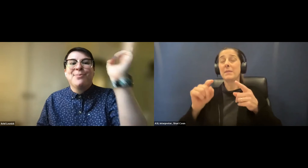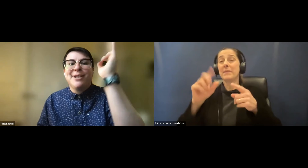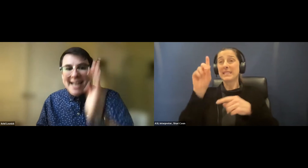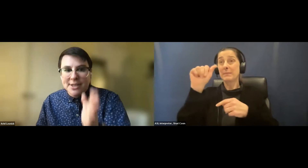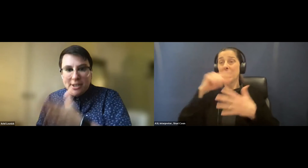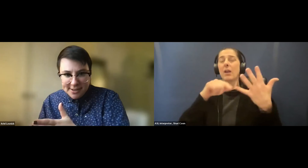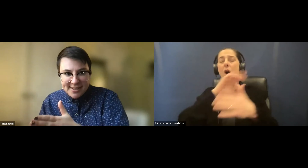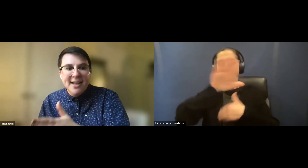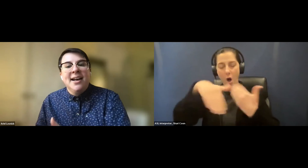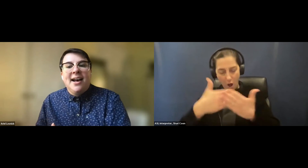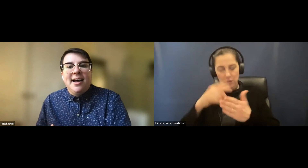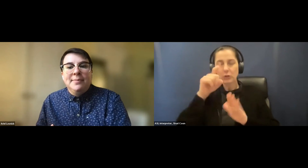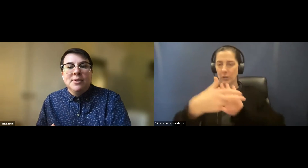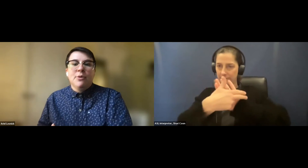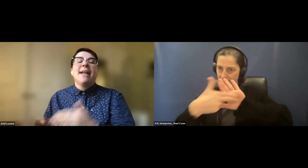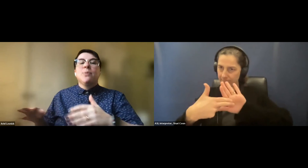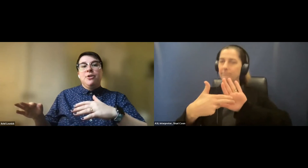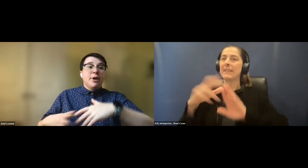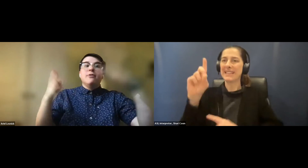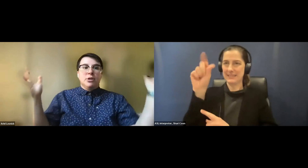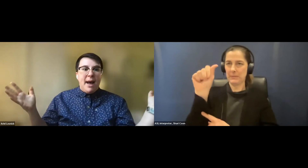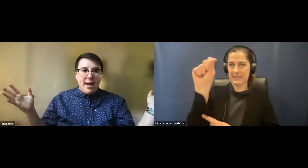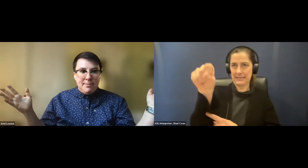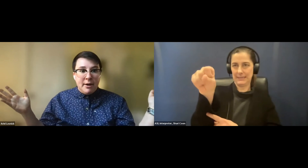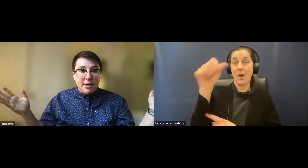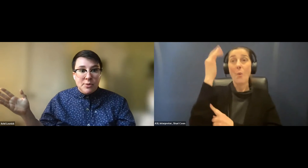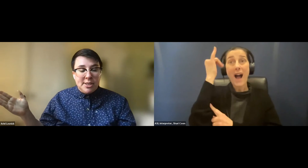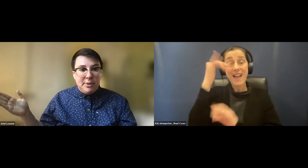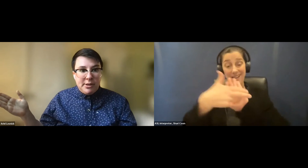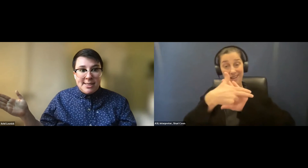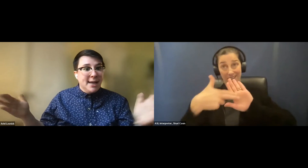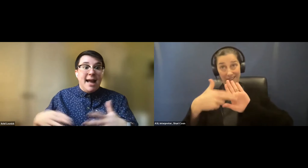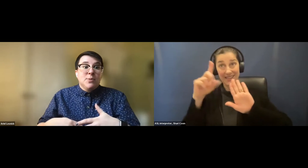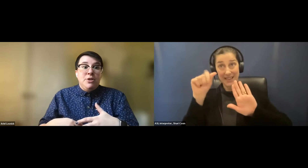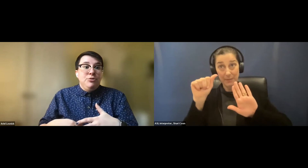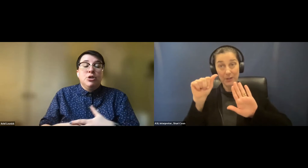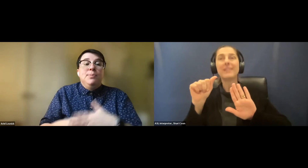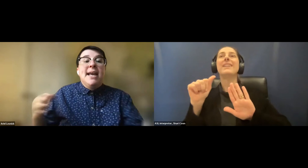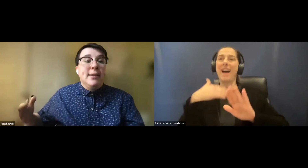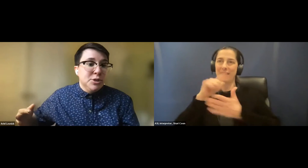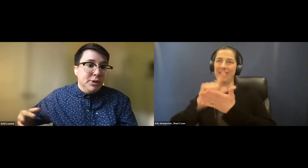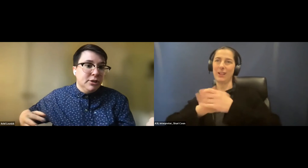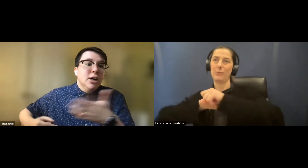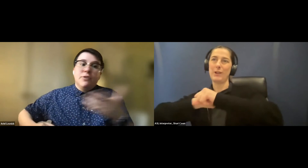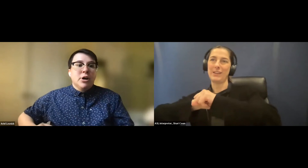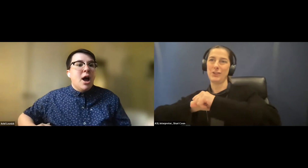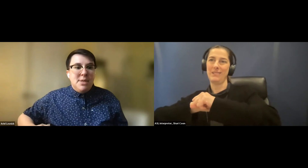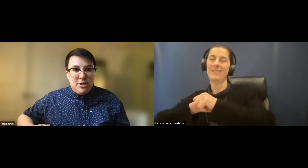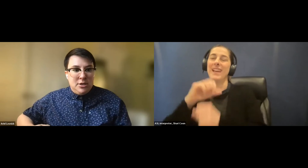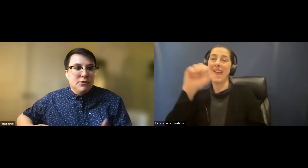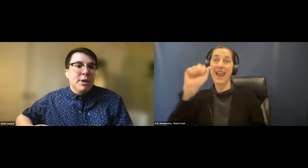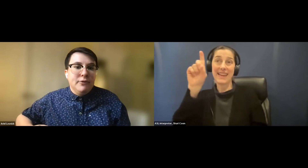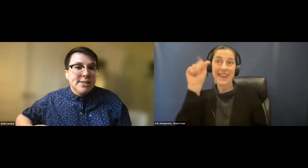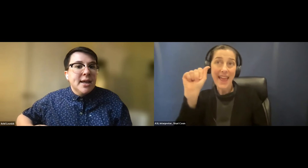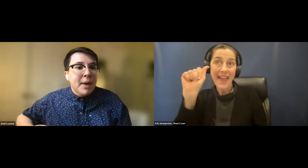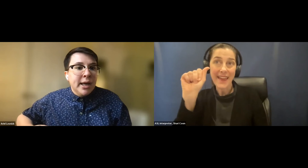you get protections. So that's when you're covered by the Americans with Disabilities Act. That's when you could be eligible for